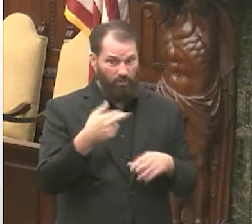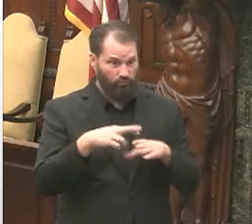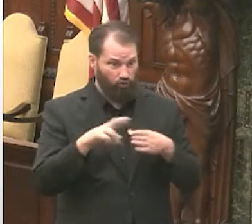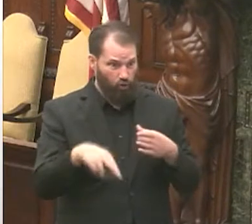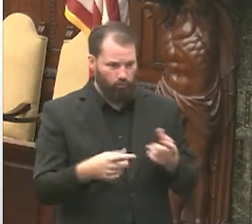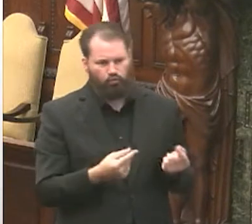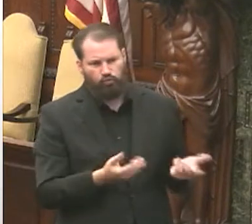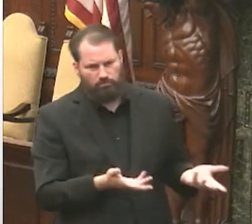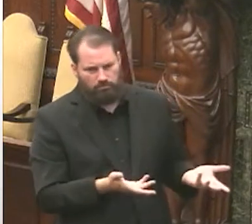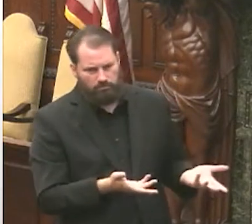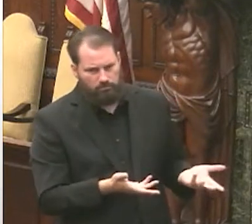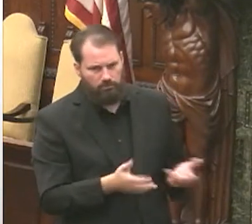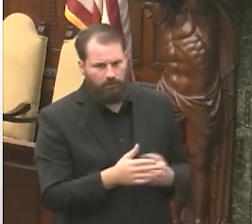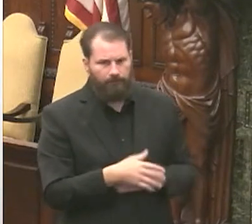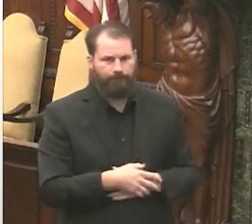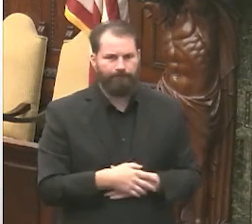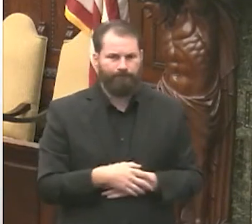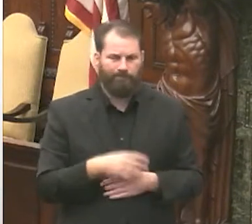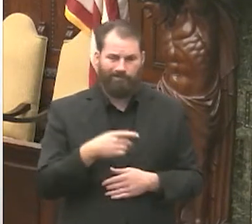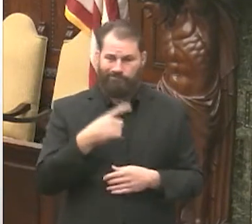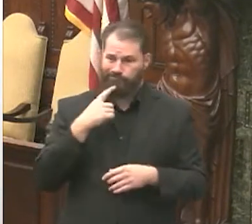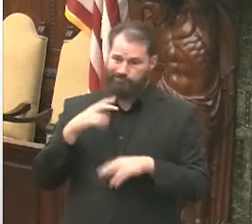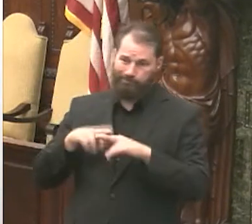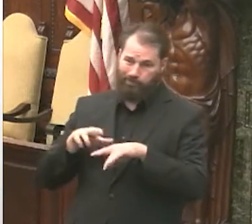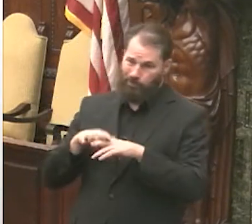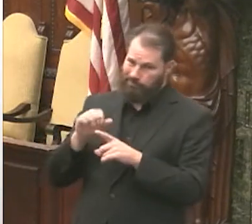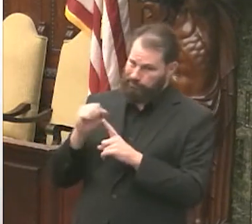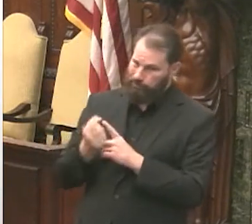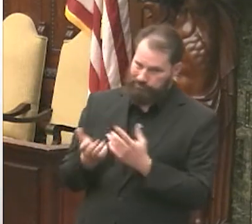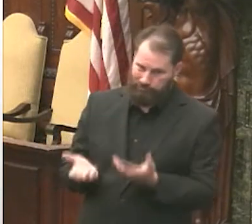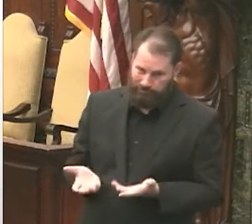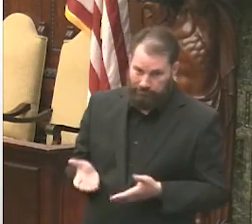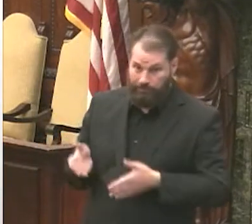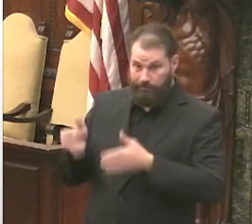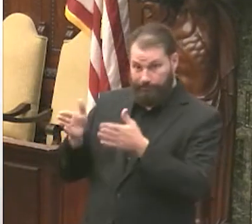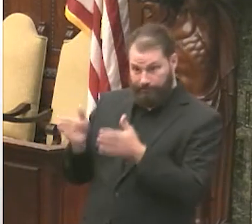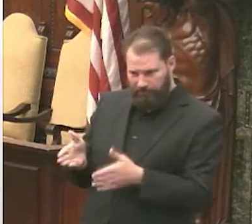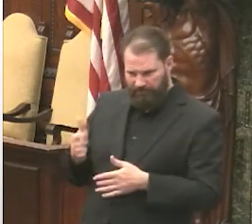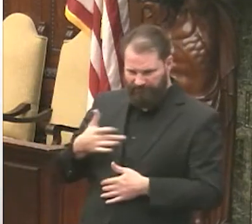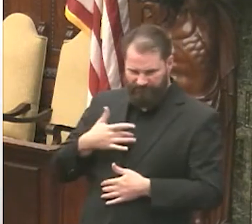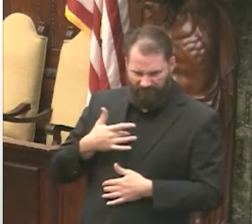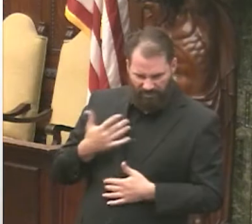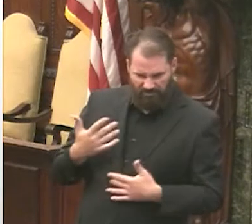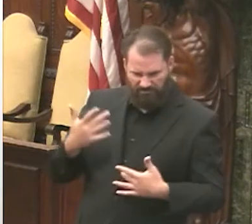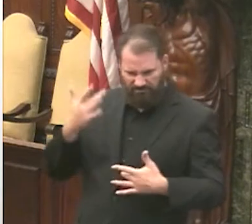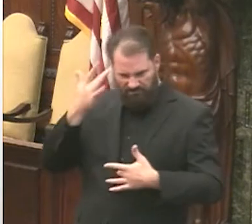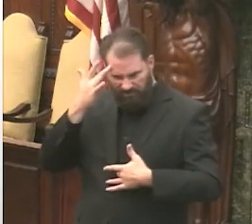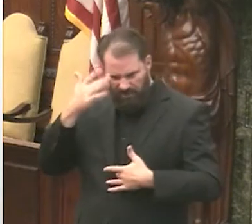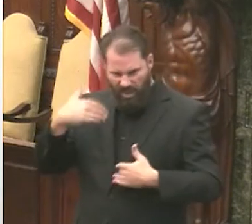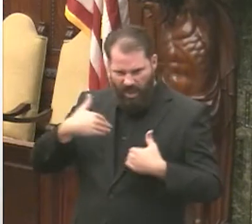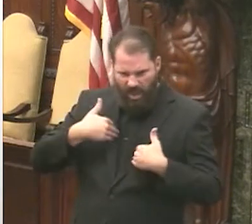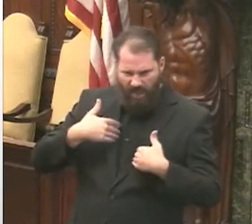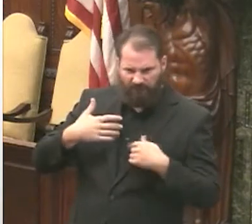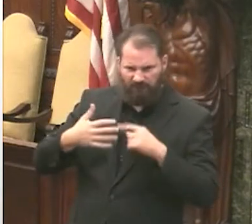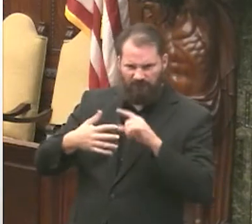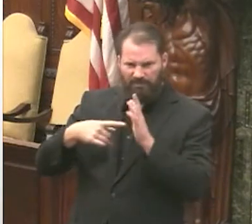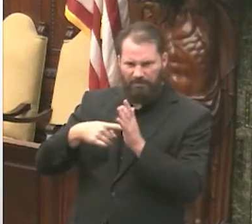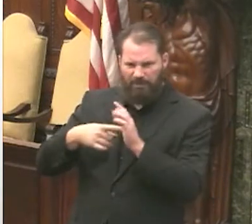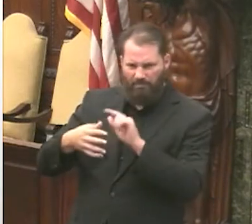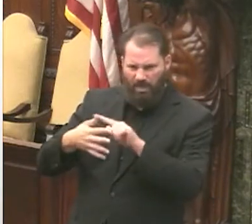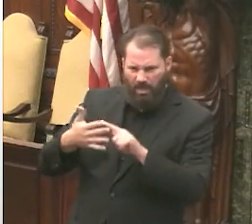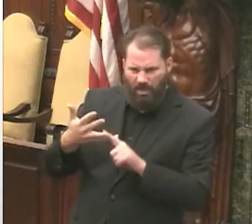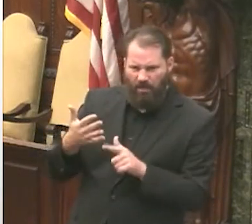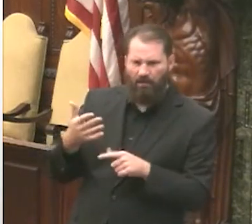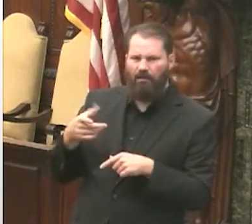It really depends on the situation. If someone has classic symptoms and has a positive test, that's very likely to be positive. They probably don't need